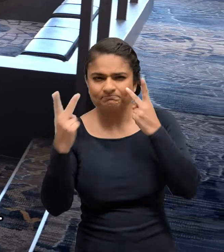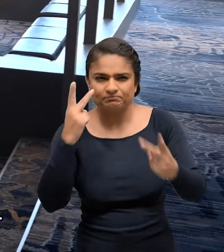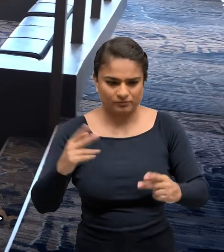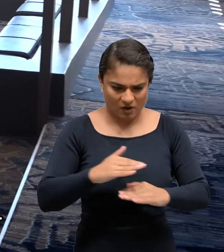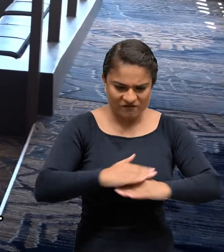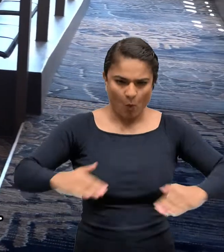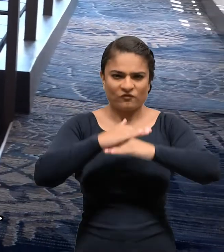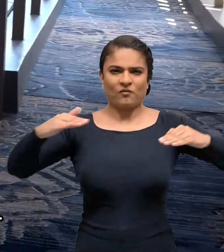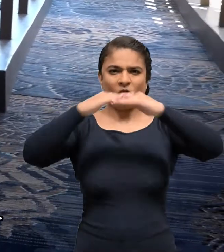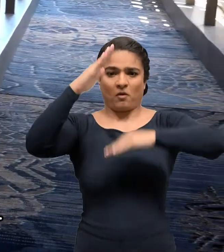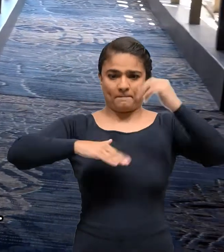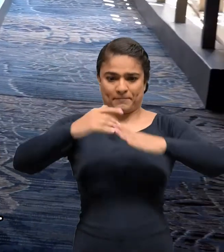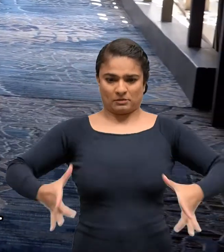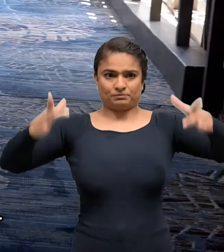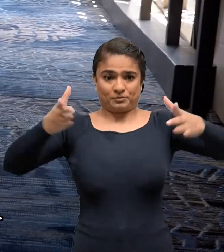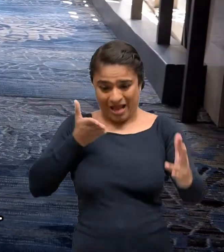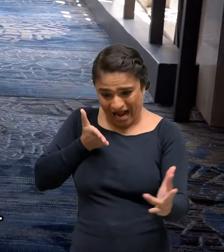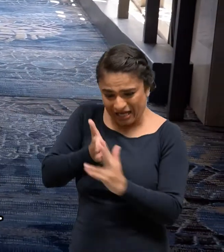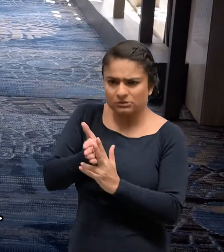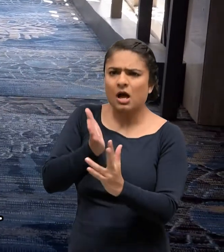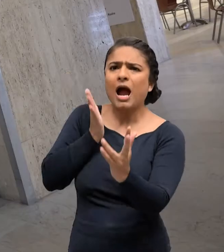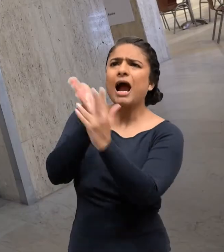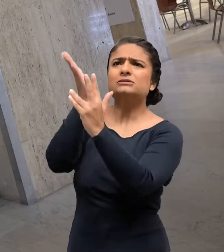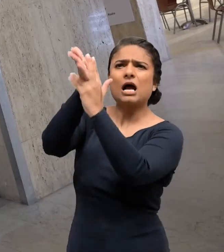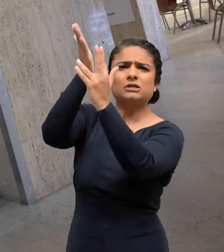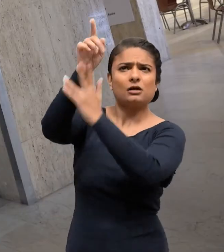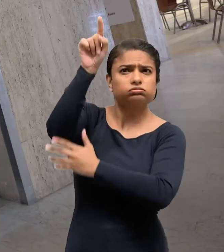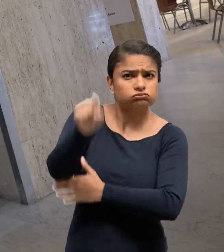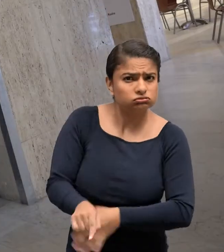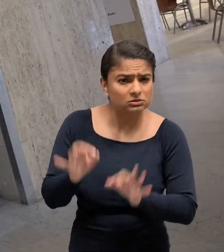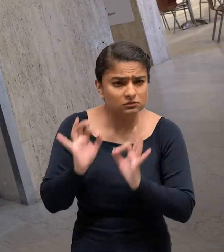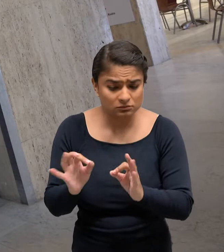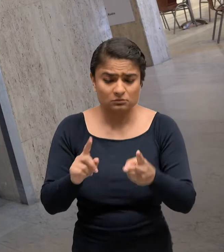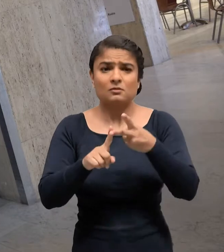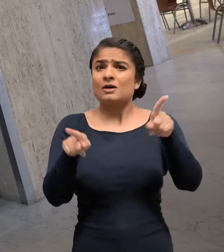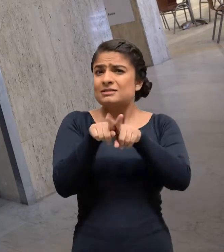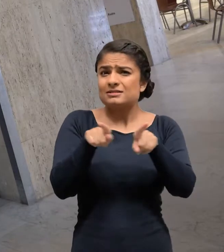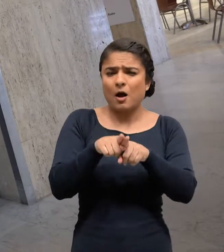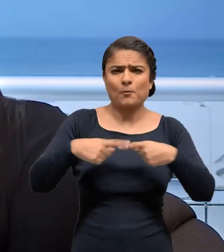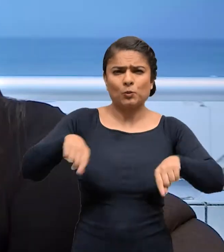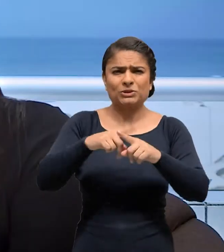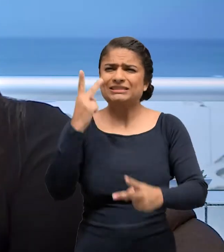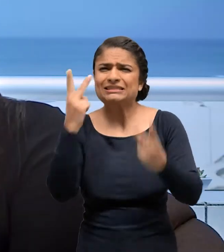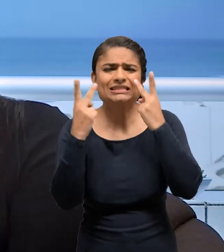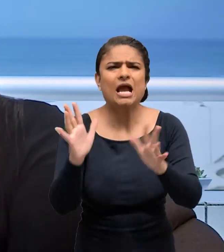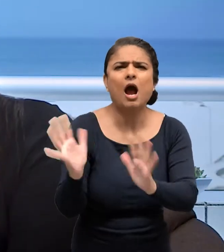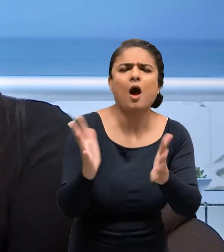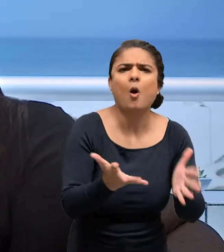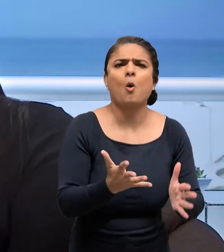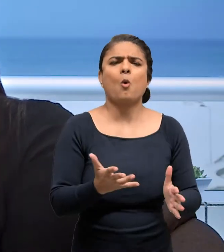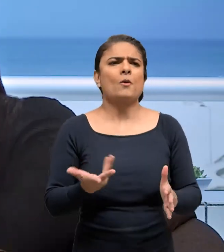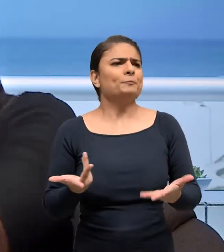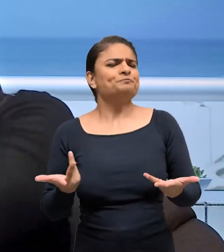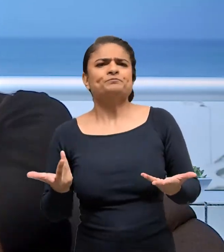na die toeganklikheid vir persone vir gestremdheid. Maar dis ook belangrik om te sê ons kyk wel